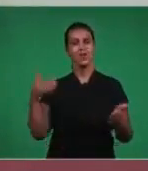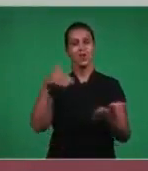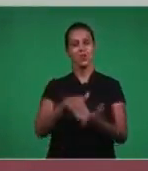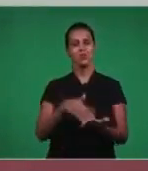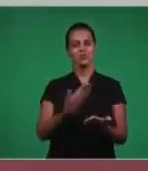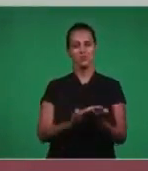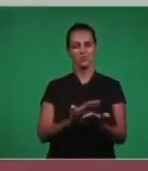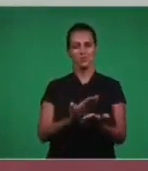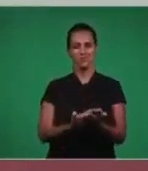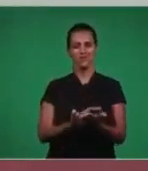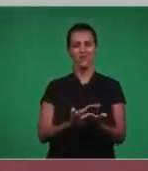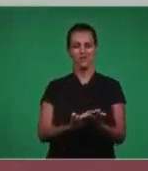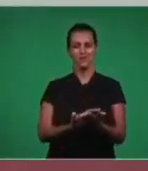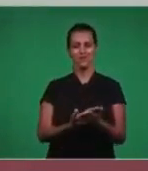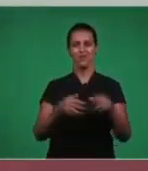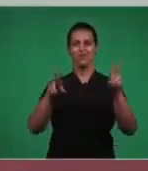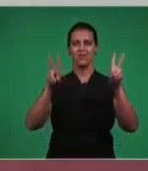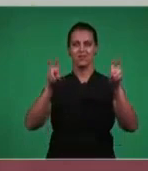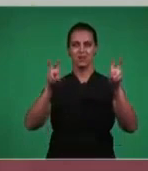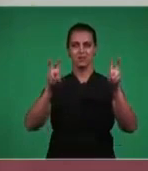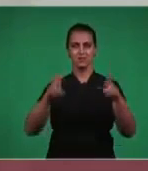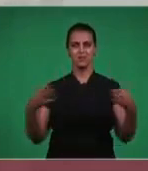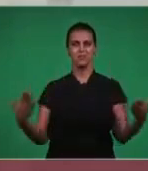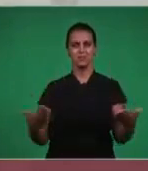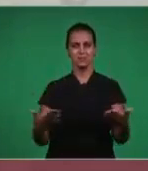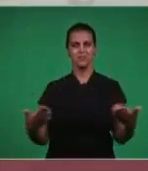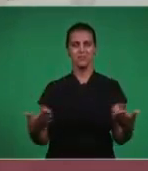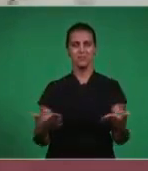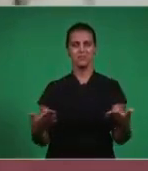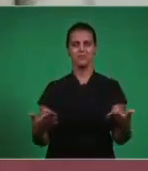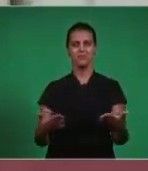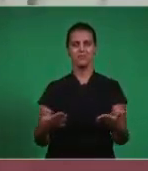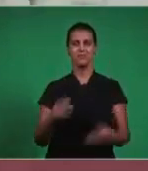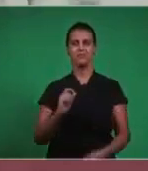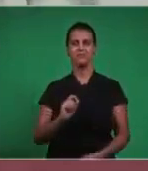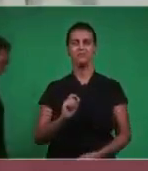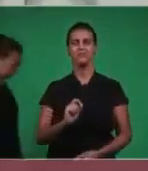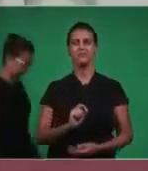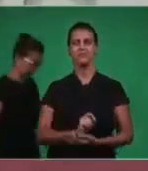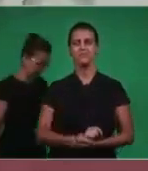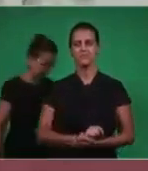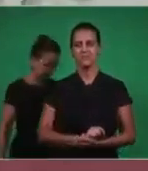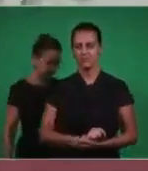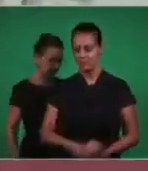in our last class, and the topic right now is,